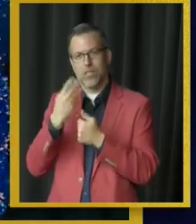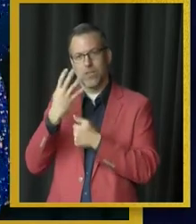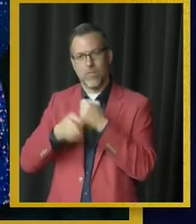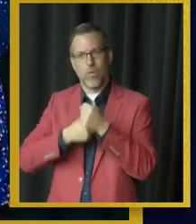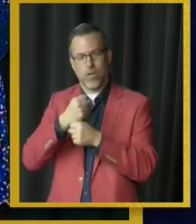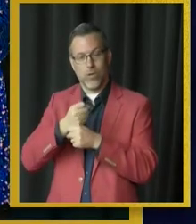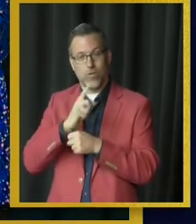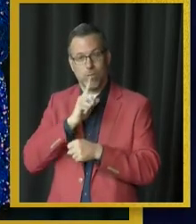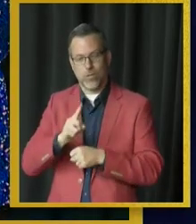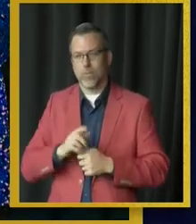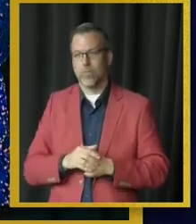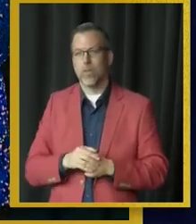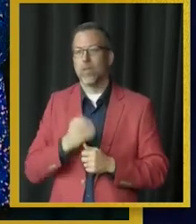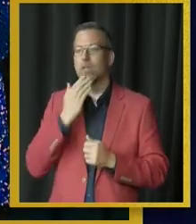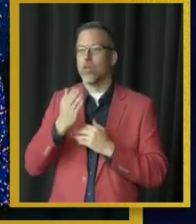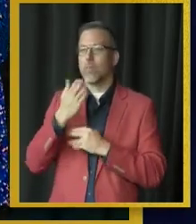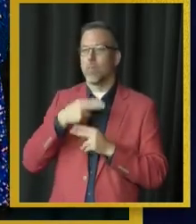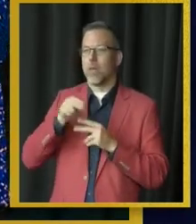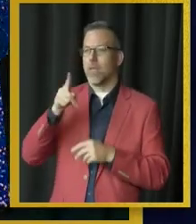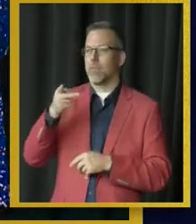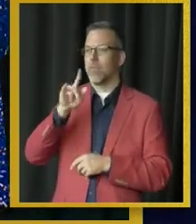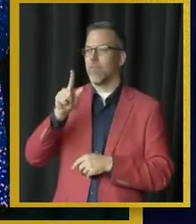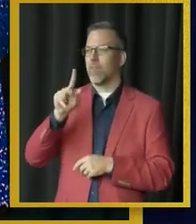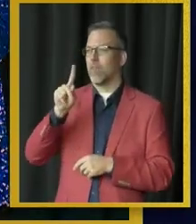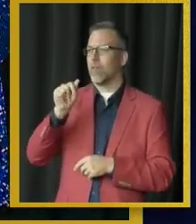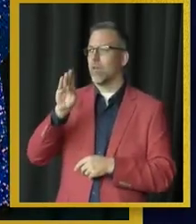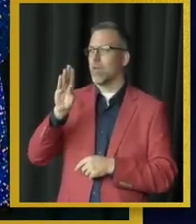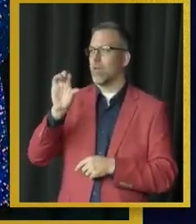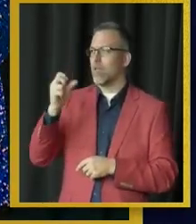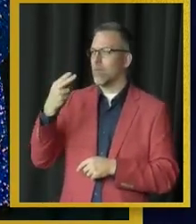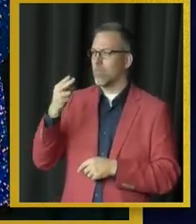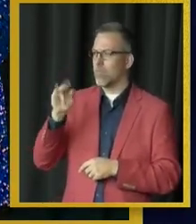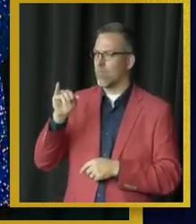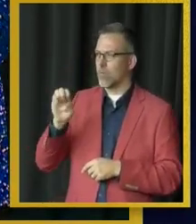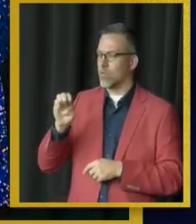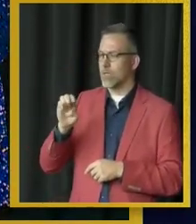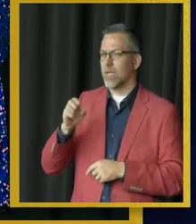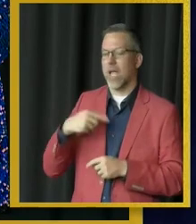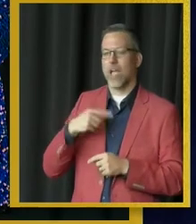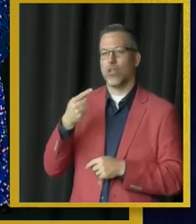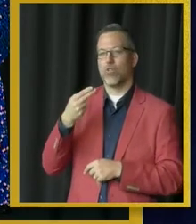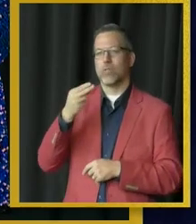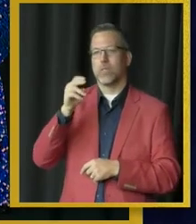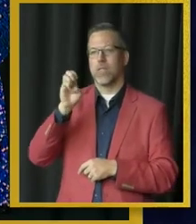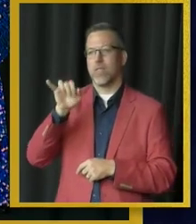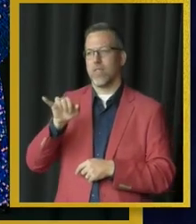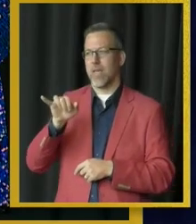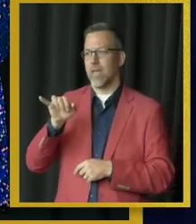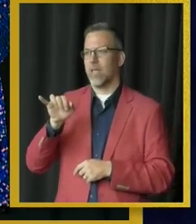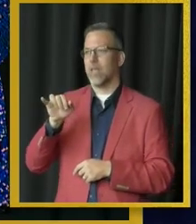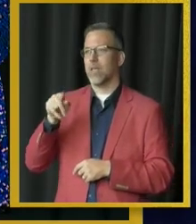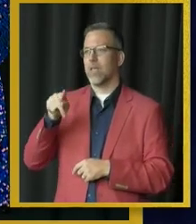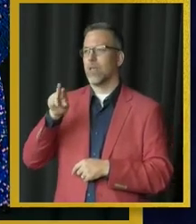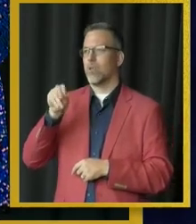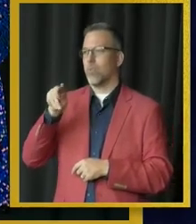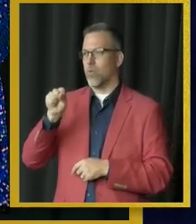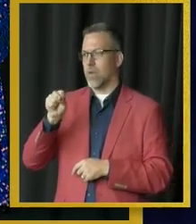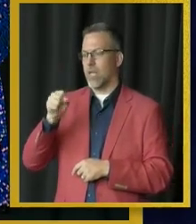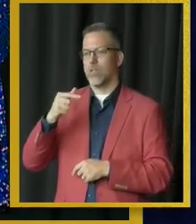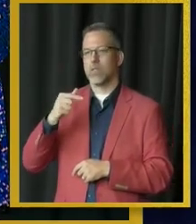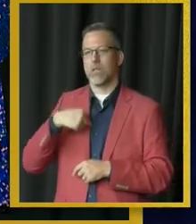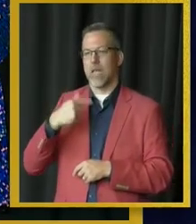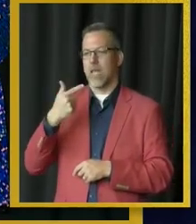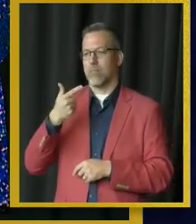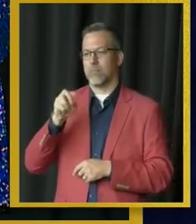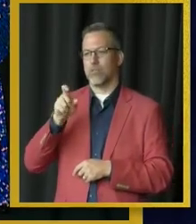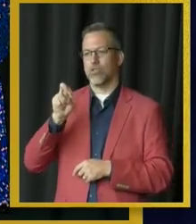sure. Good morning. My name is Phil Cabucci. I use they and he pronouns. I'm a proud, gay, genderqueer person, and I